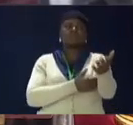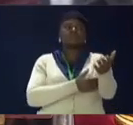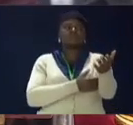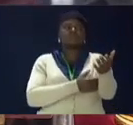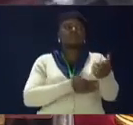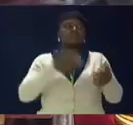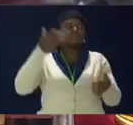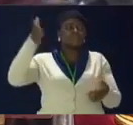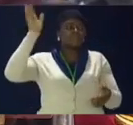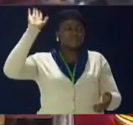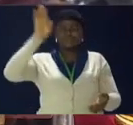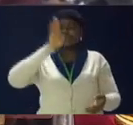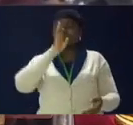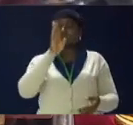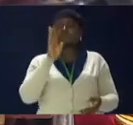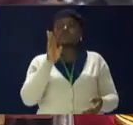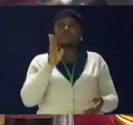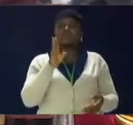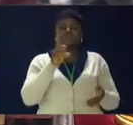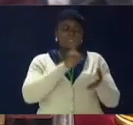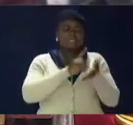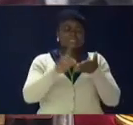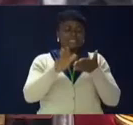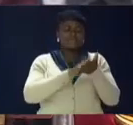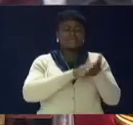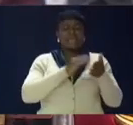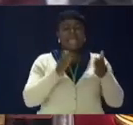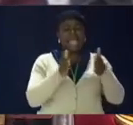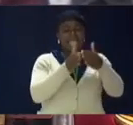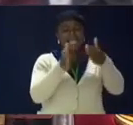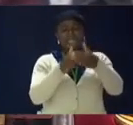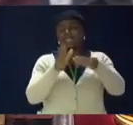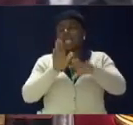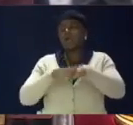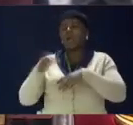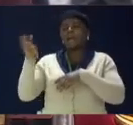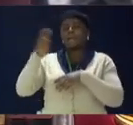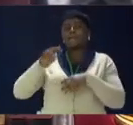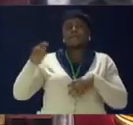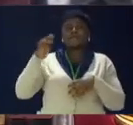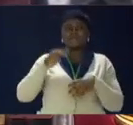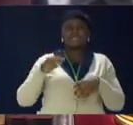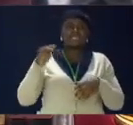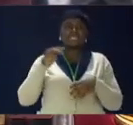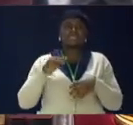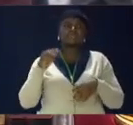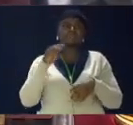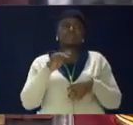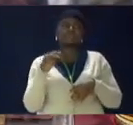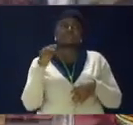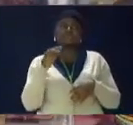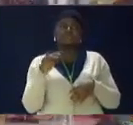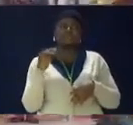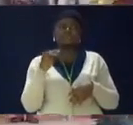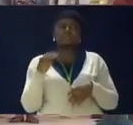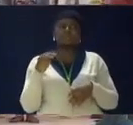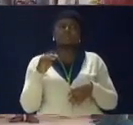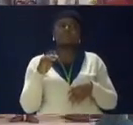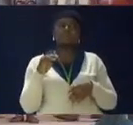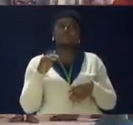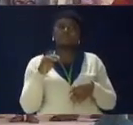There will be divine encounter on Monday, as well as Shiloh hour. And